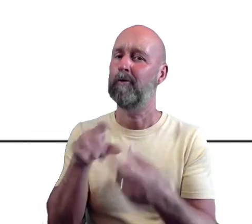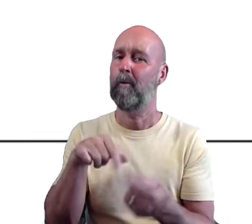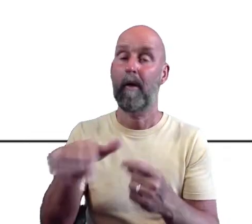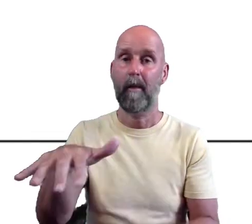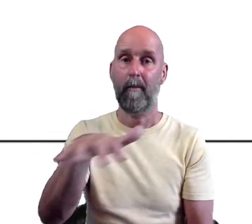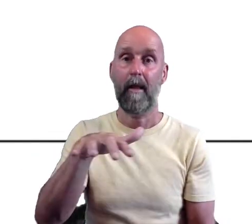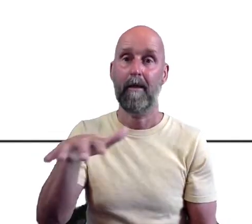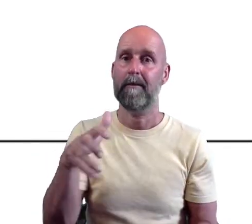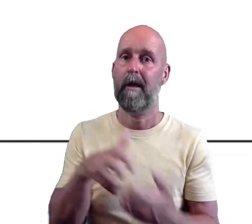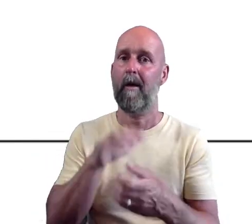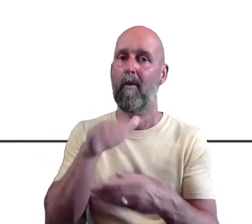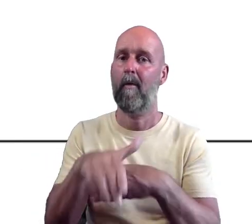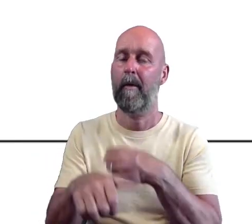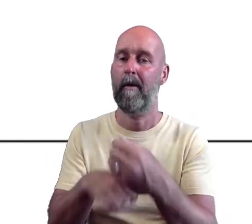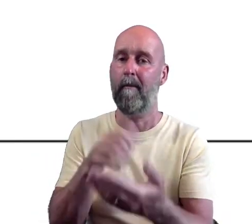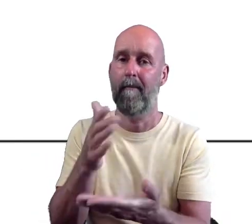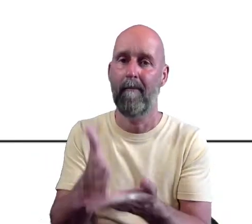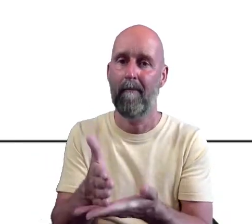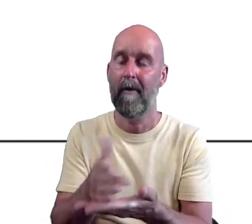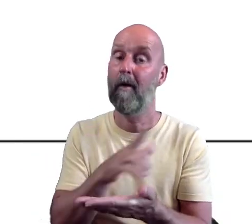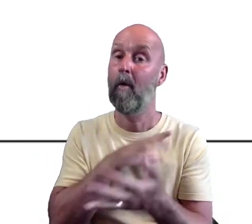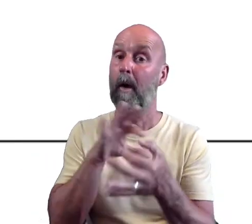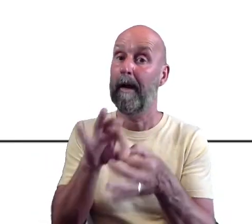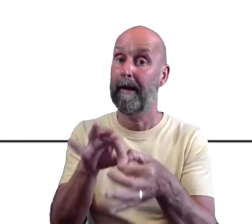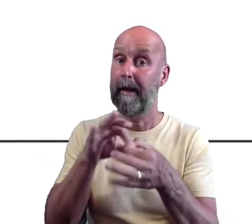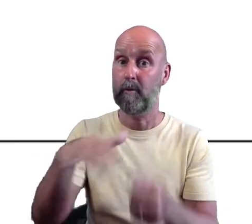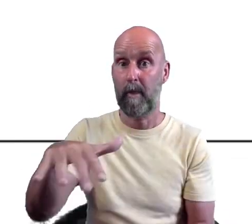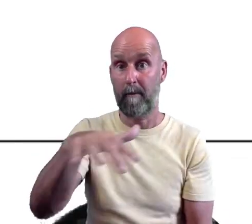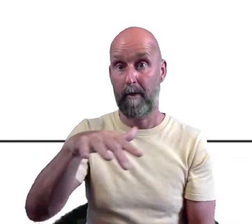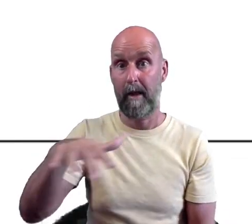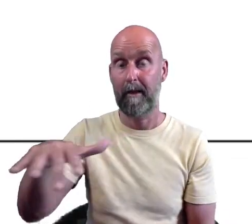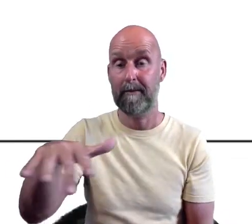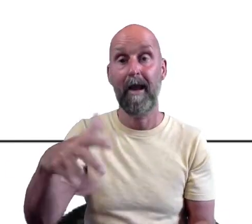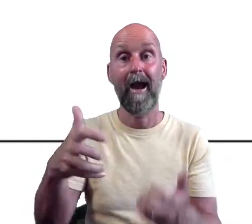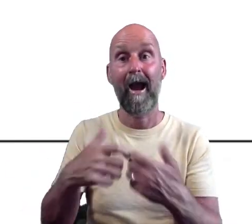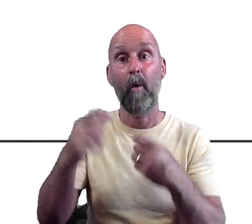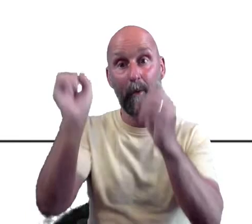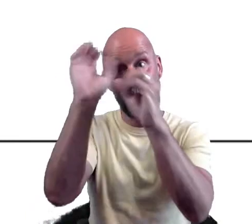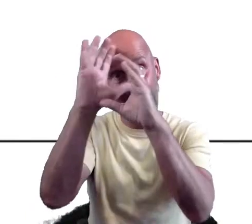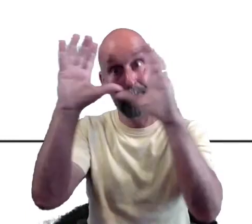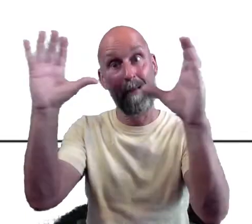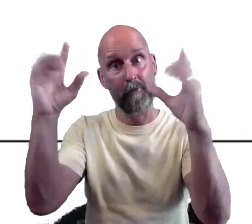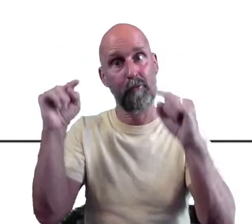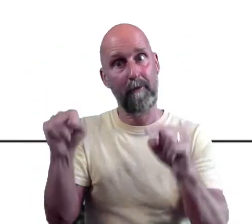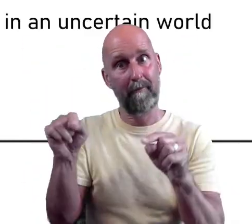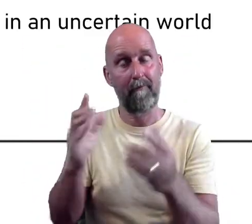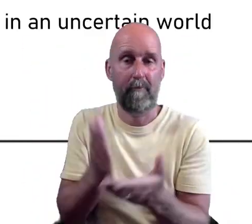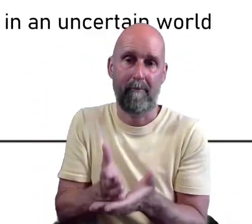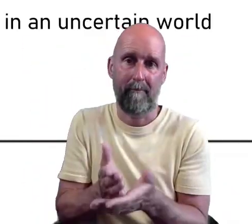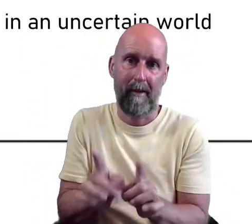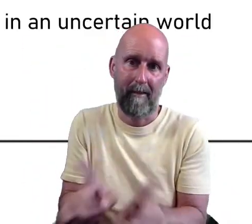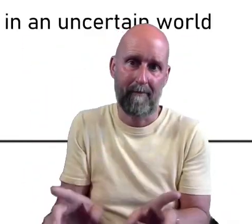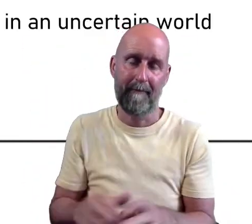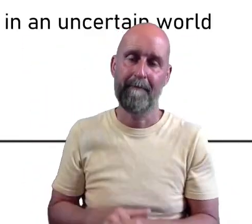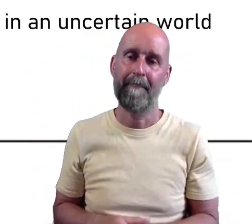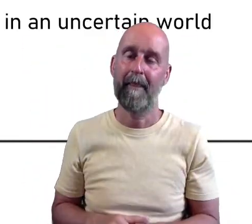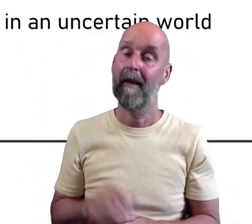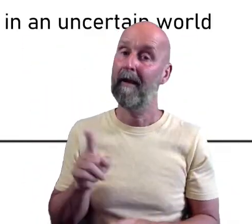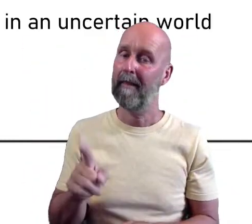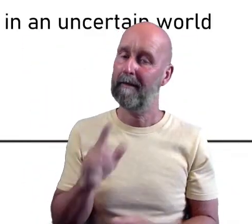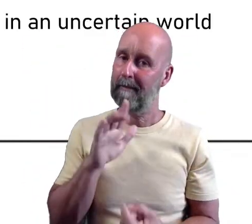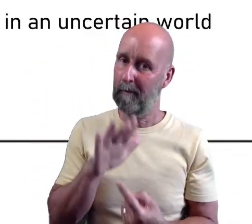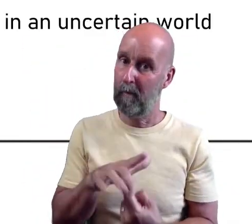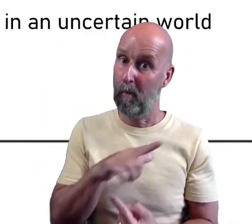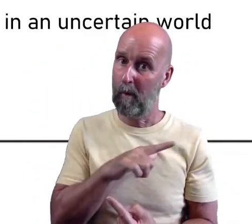into being. We engage with places in the way we imagine them to be. And again, this is compelling because it gives players a sense